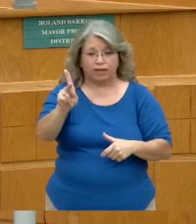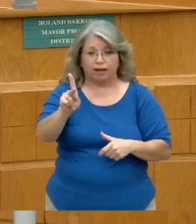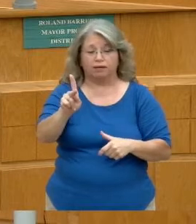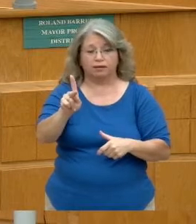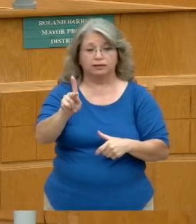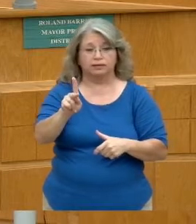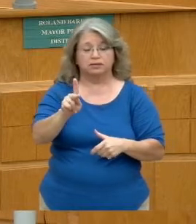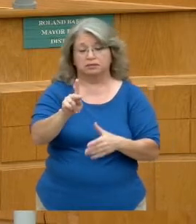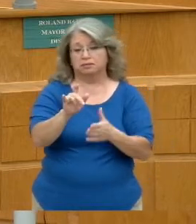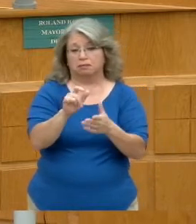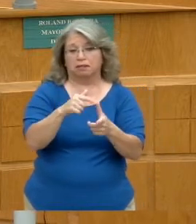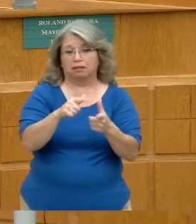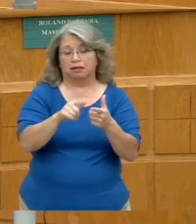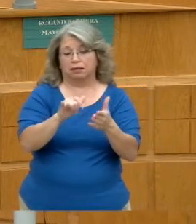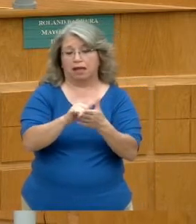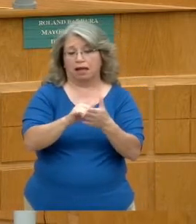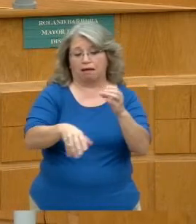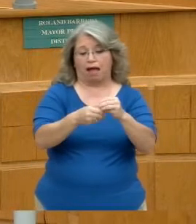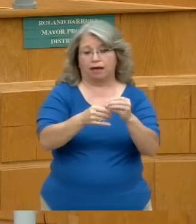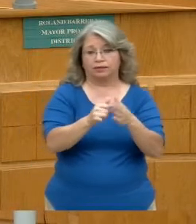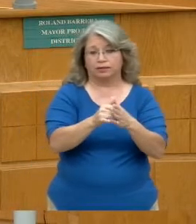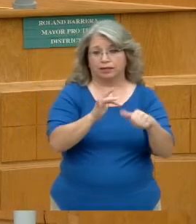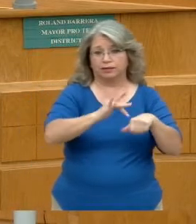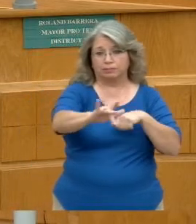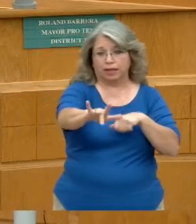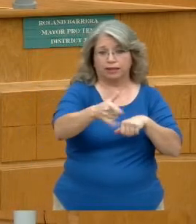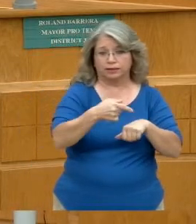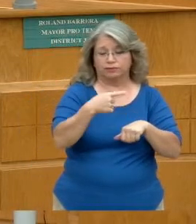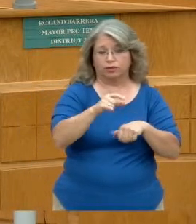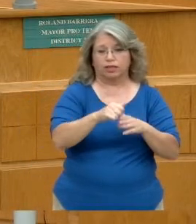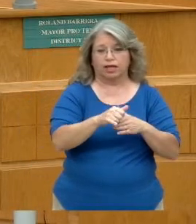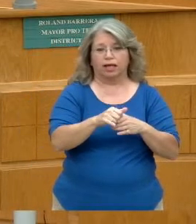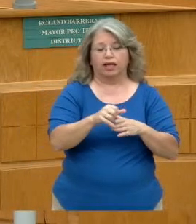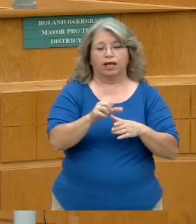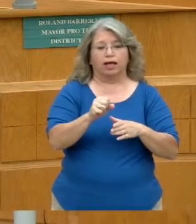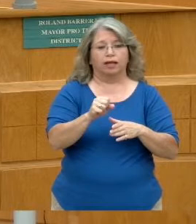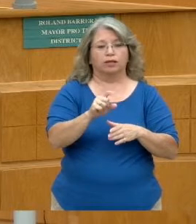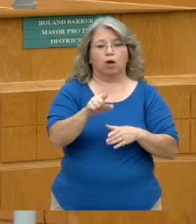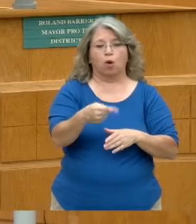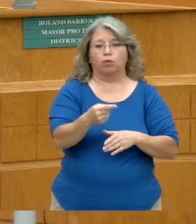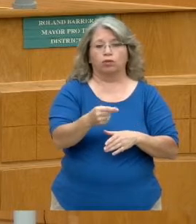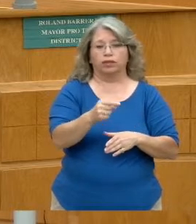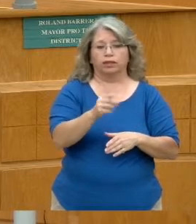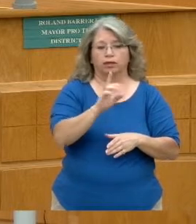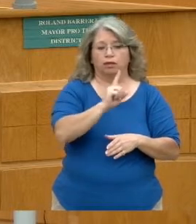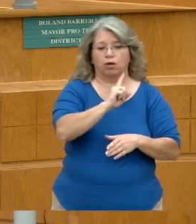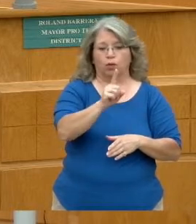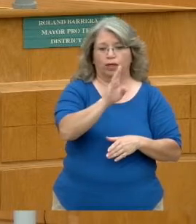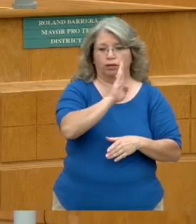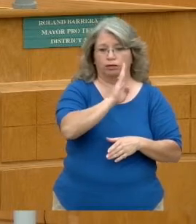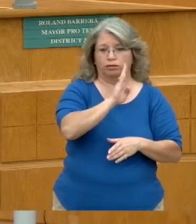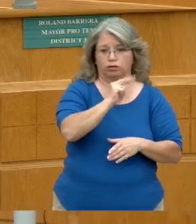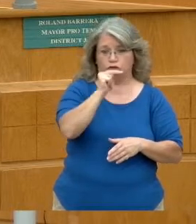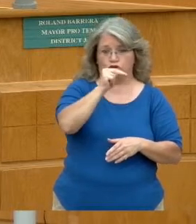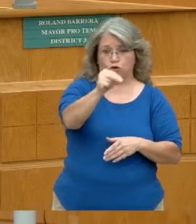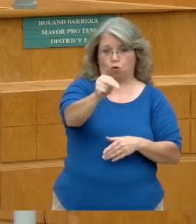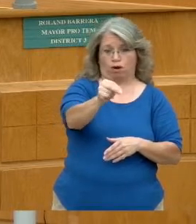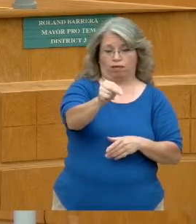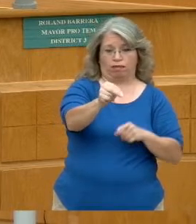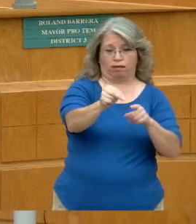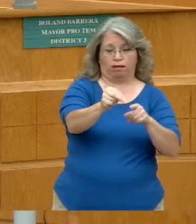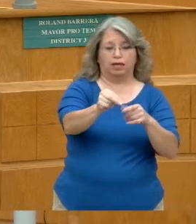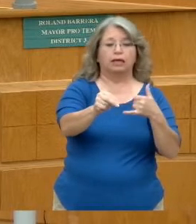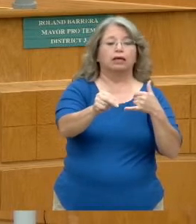pedestrian space. And the closure of the lane is only in the northbound direction, so going northbound. So the